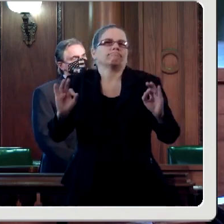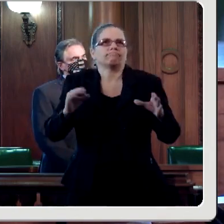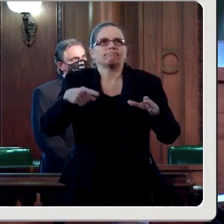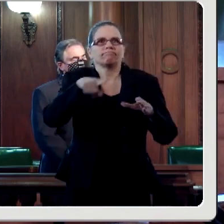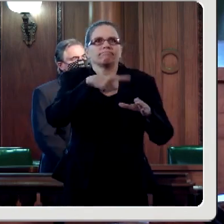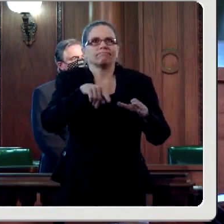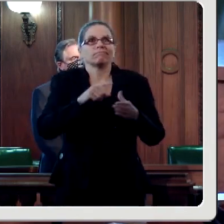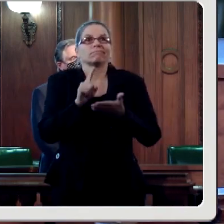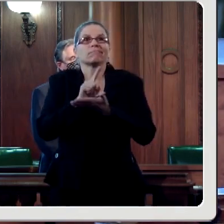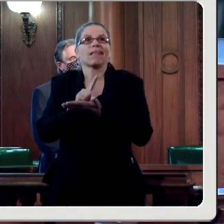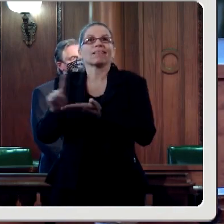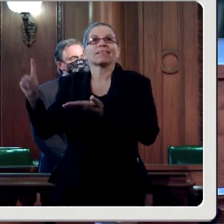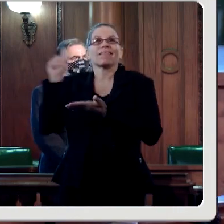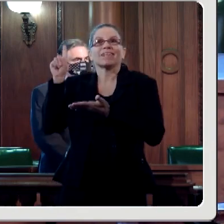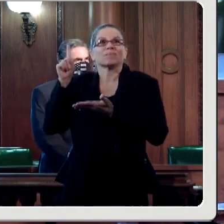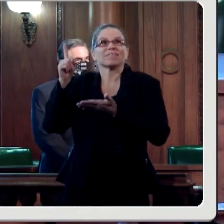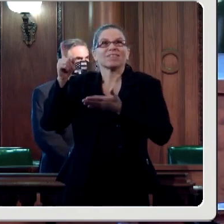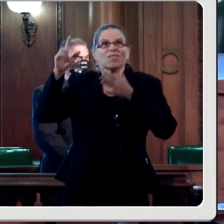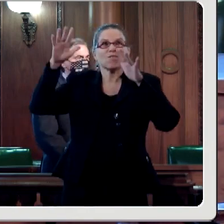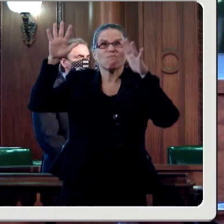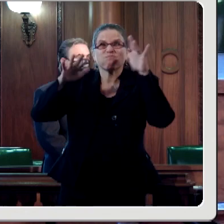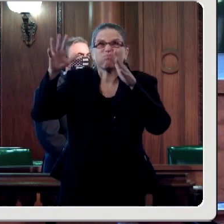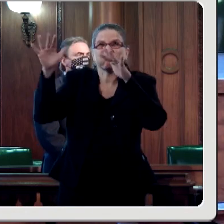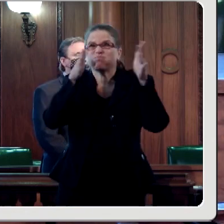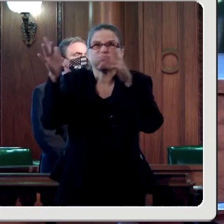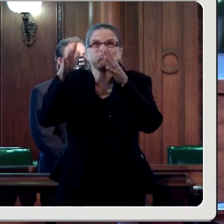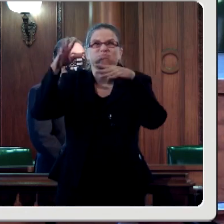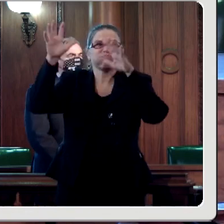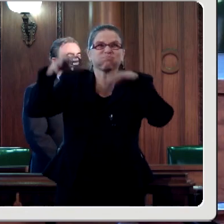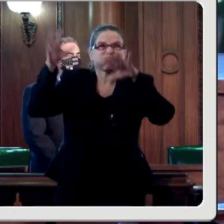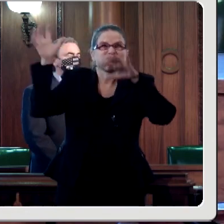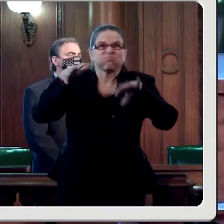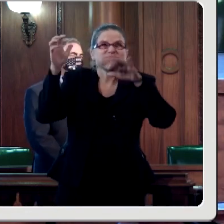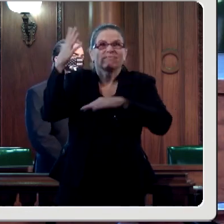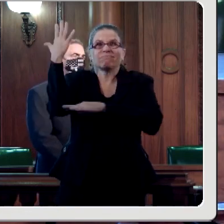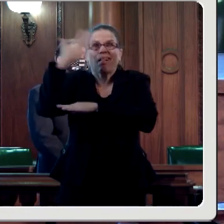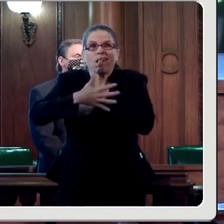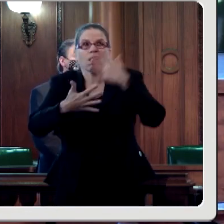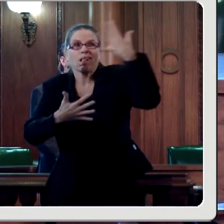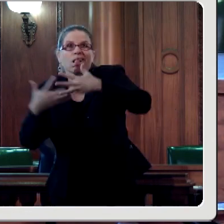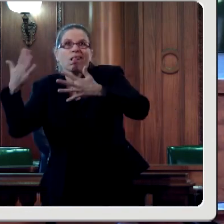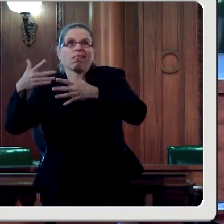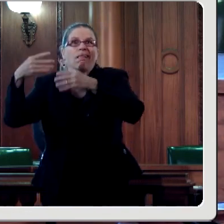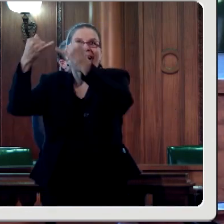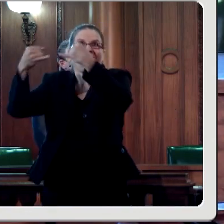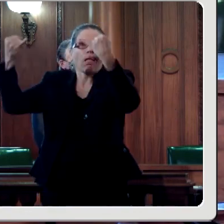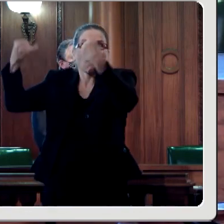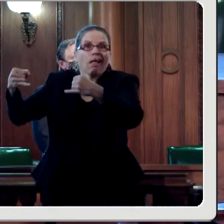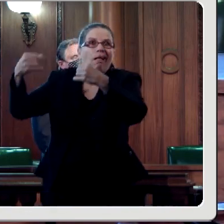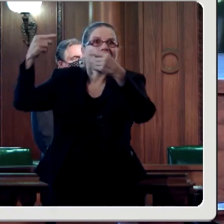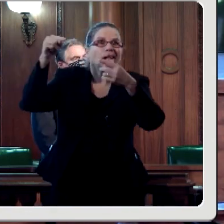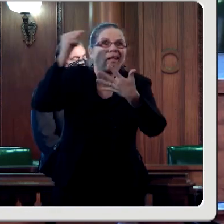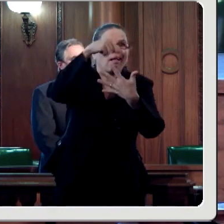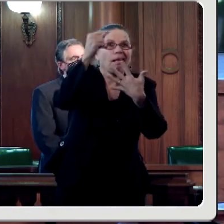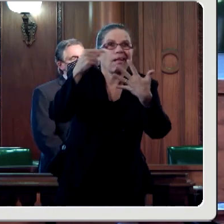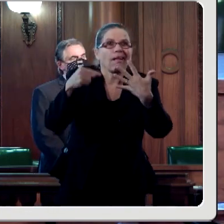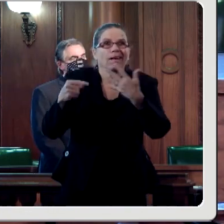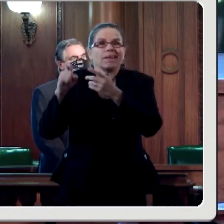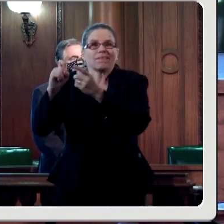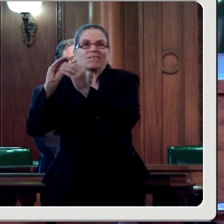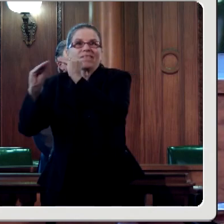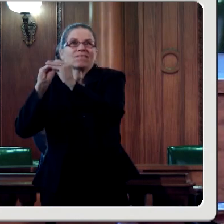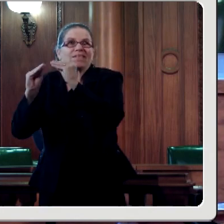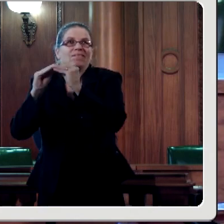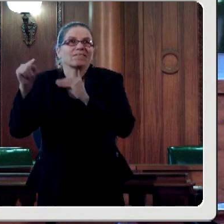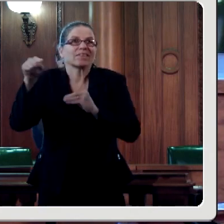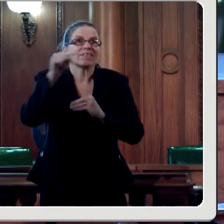storm, normal DPW rules with regard to picking up the debris. It has to be placed on your tree belt. It has to be